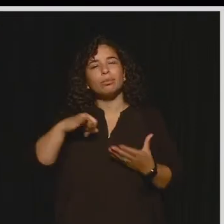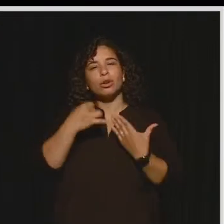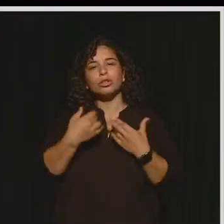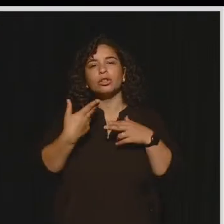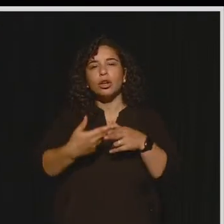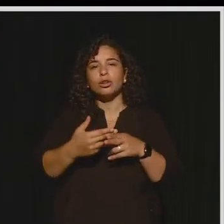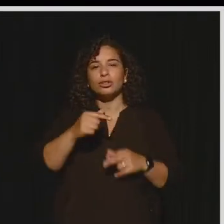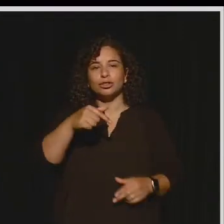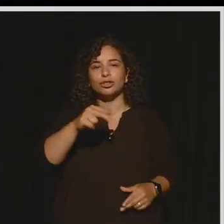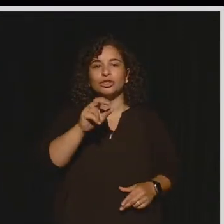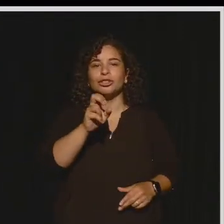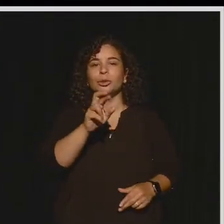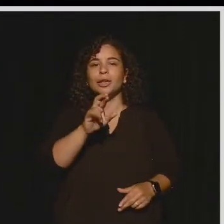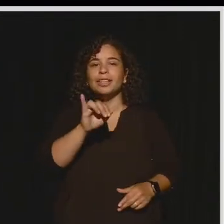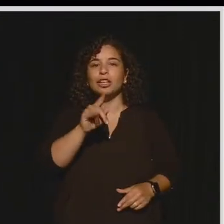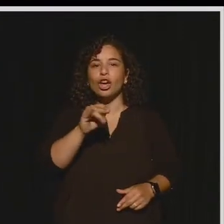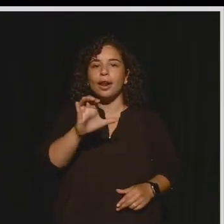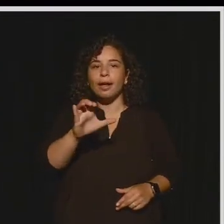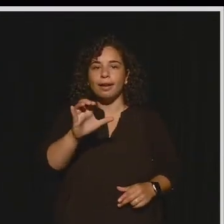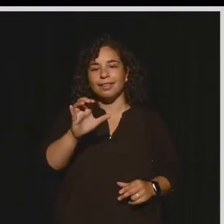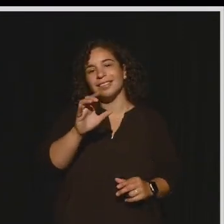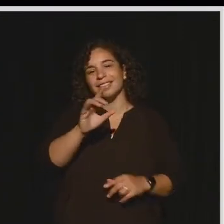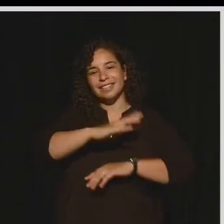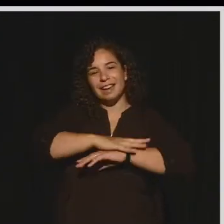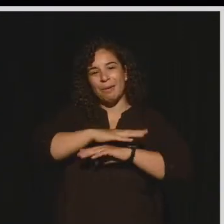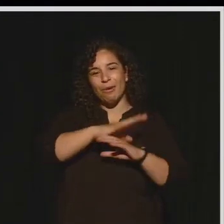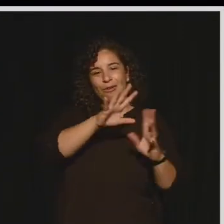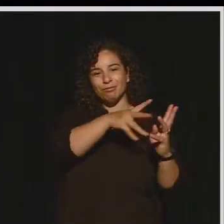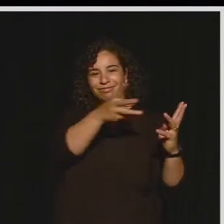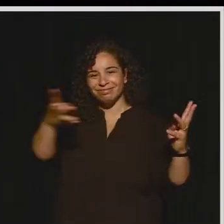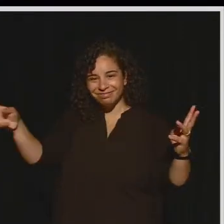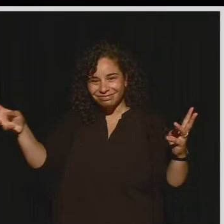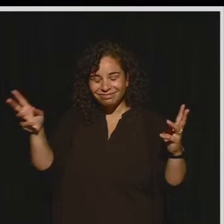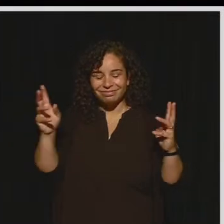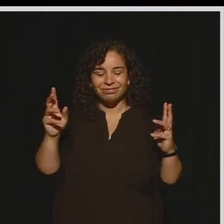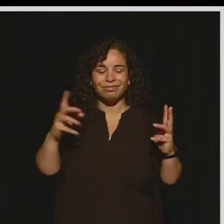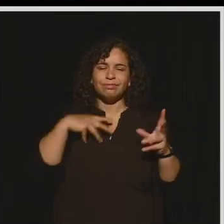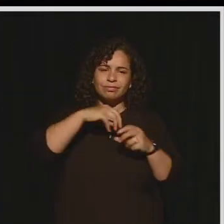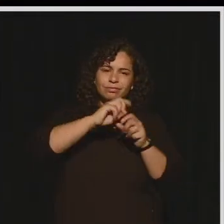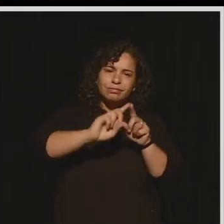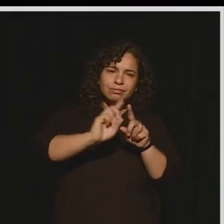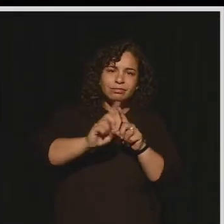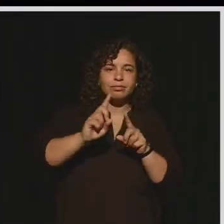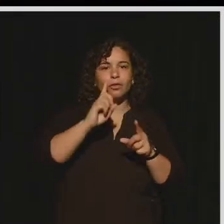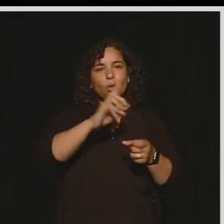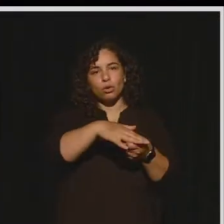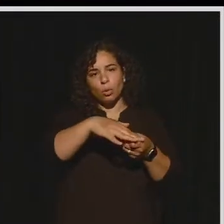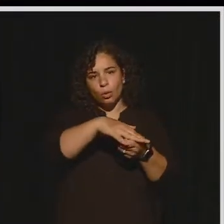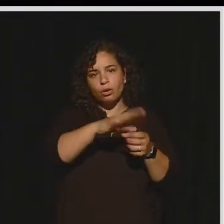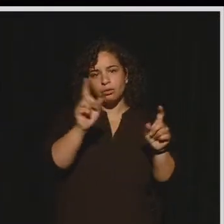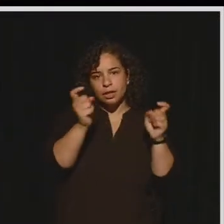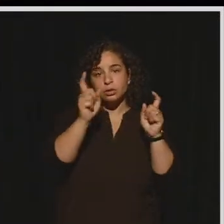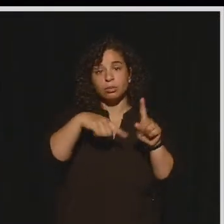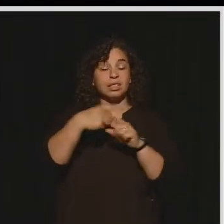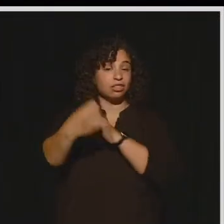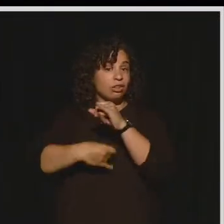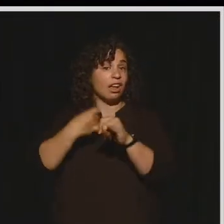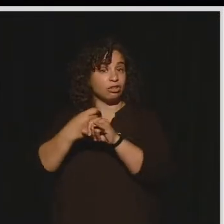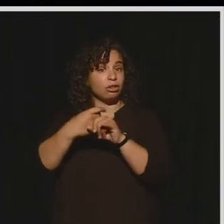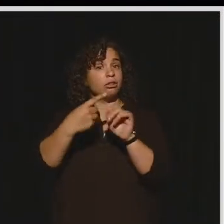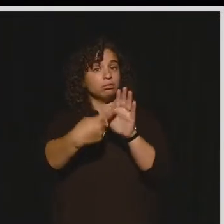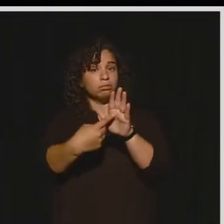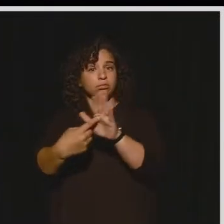the Queriotic Table, which toured to a number of local festivals, but also toured internationally. And it was a project